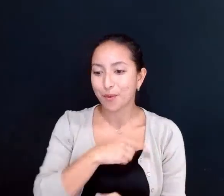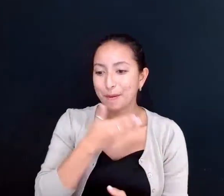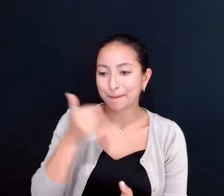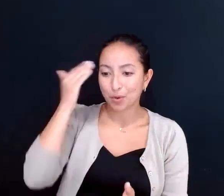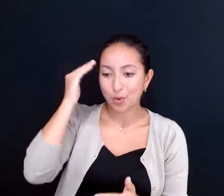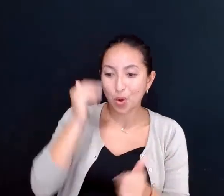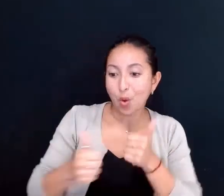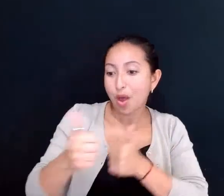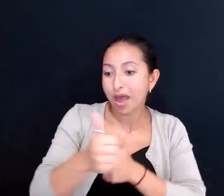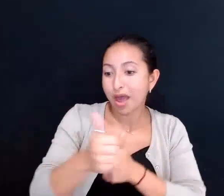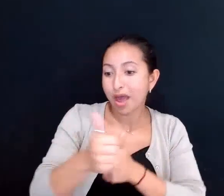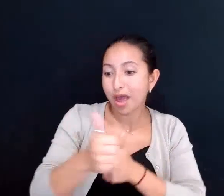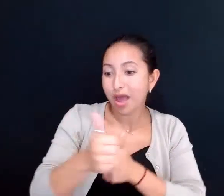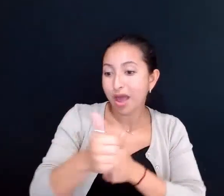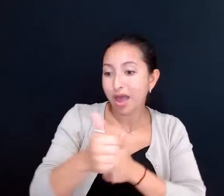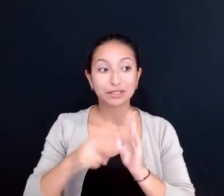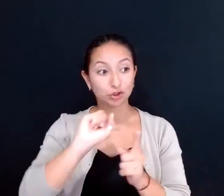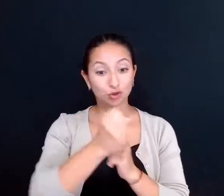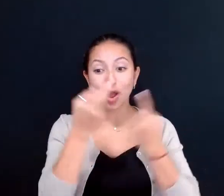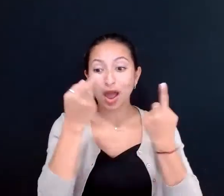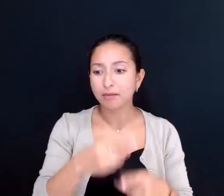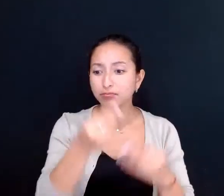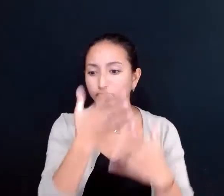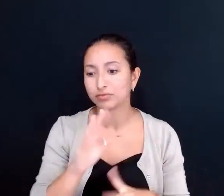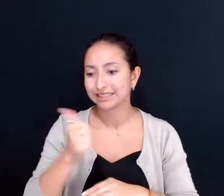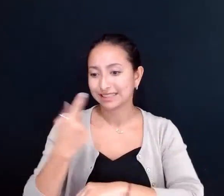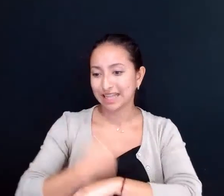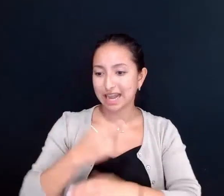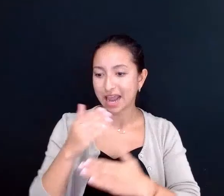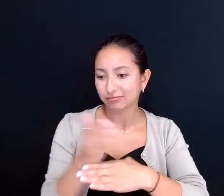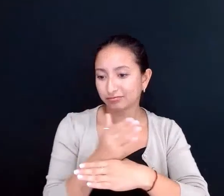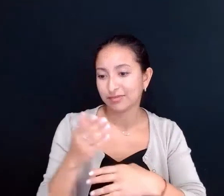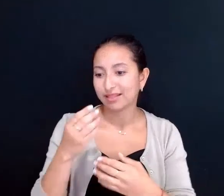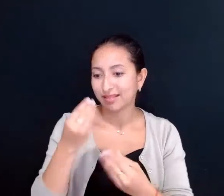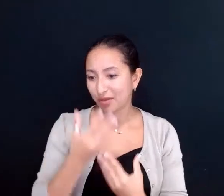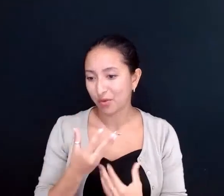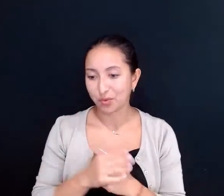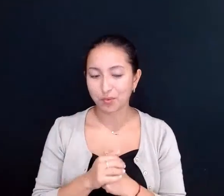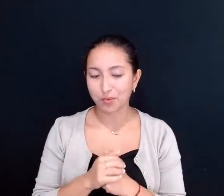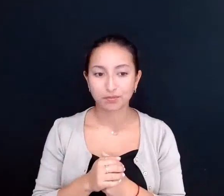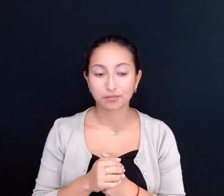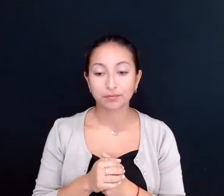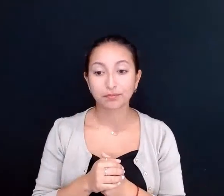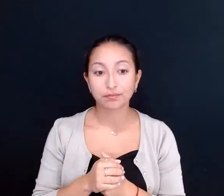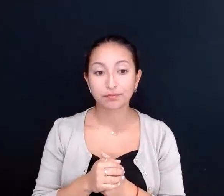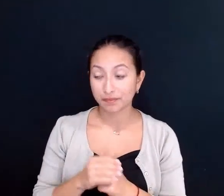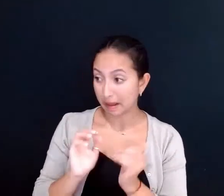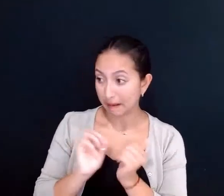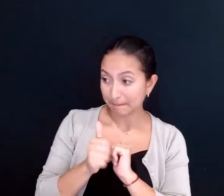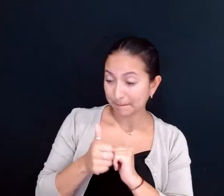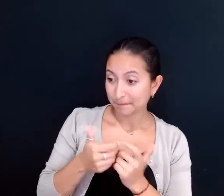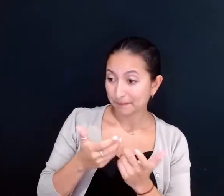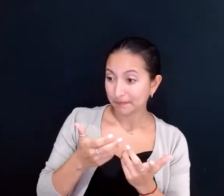within 10 days. Mm-hmm. Great. And the best way to get a hold of their office is, I'm assuming Social Security has